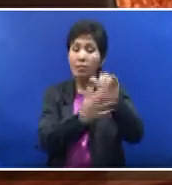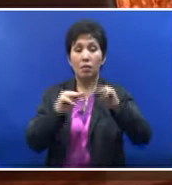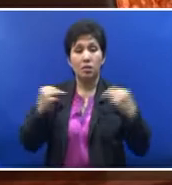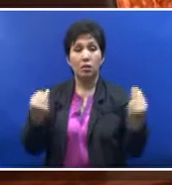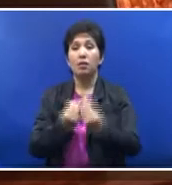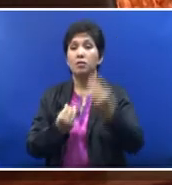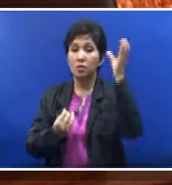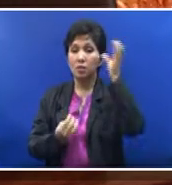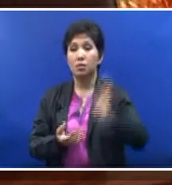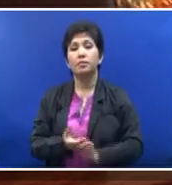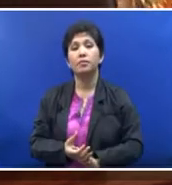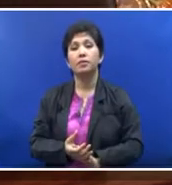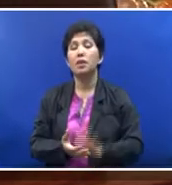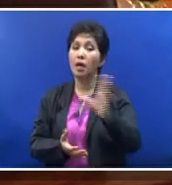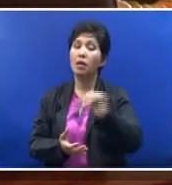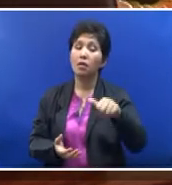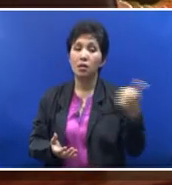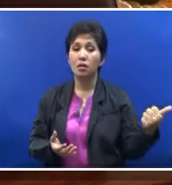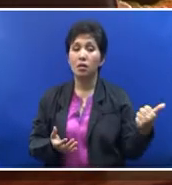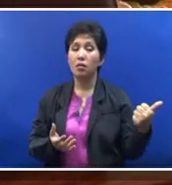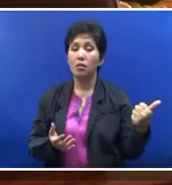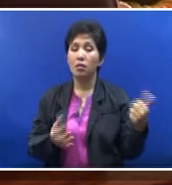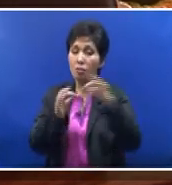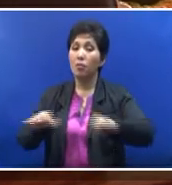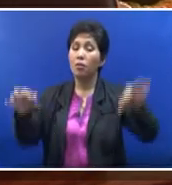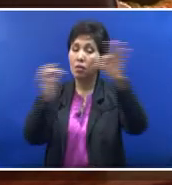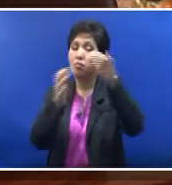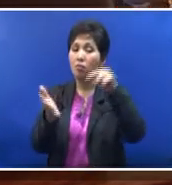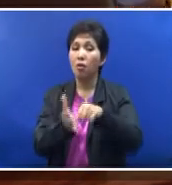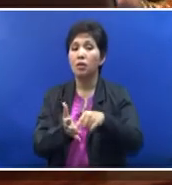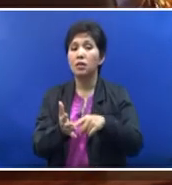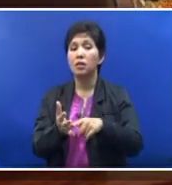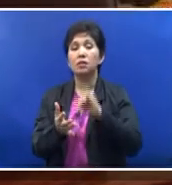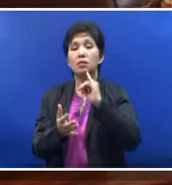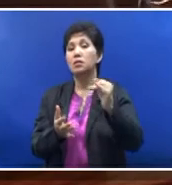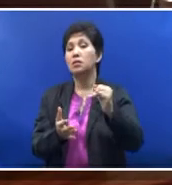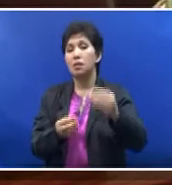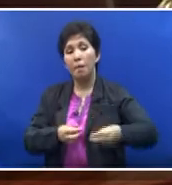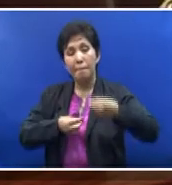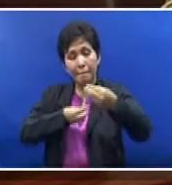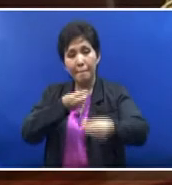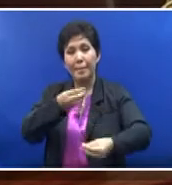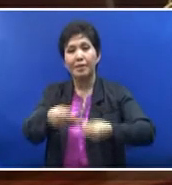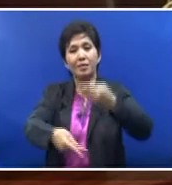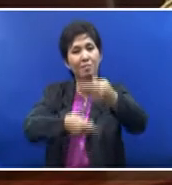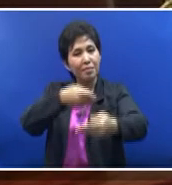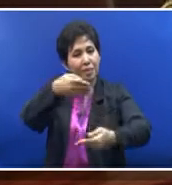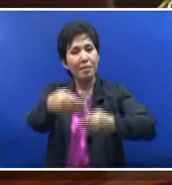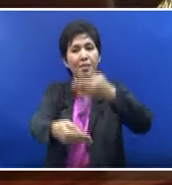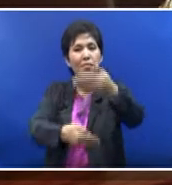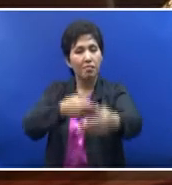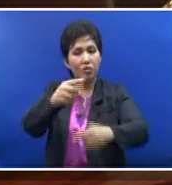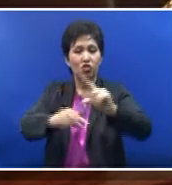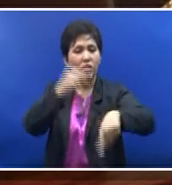Okay. And another important point in this slide is about it is passed down from generation